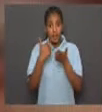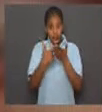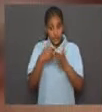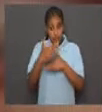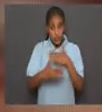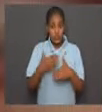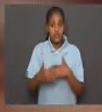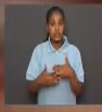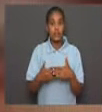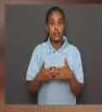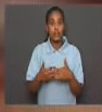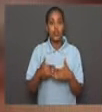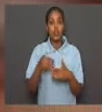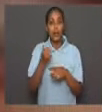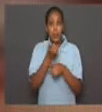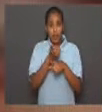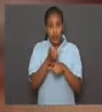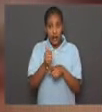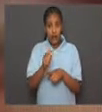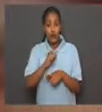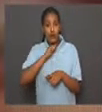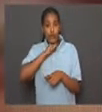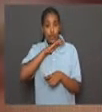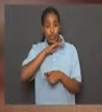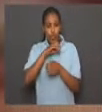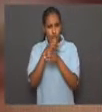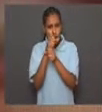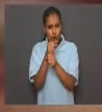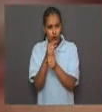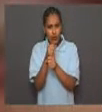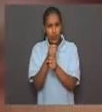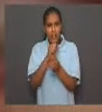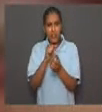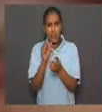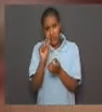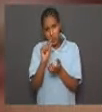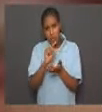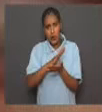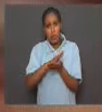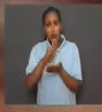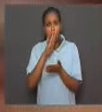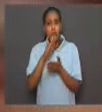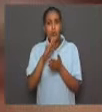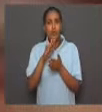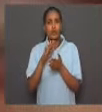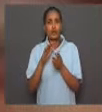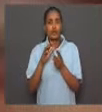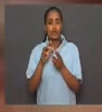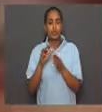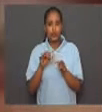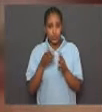this process, a metal rod containing a few impurities is drawn